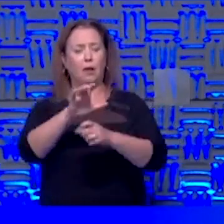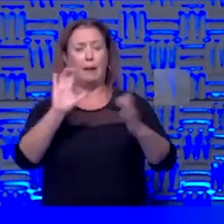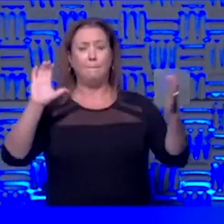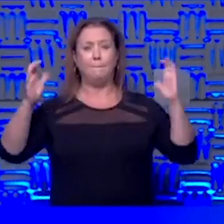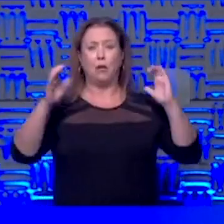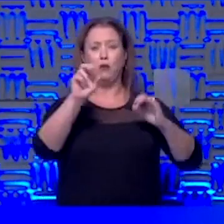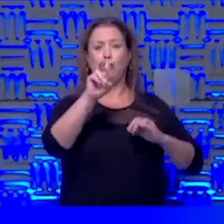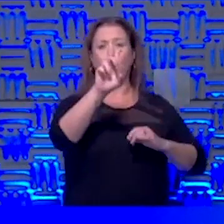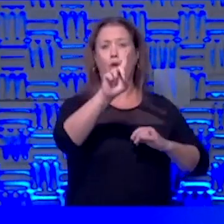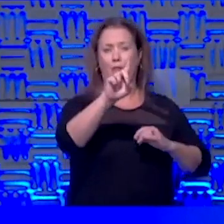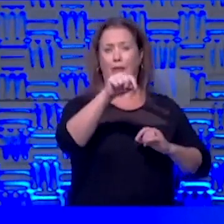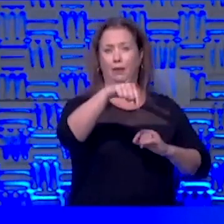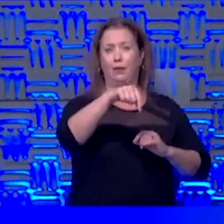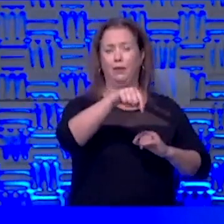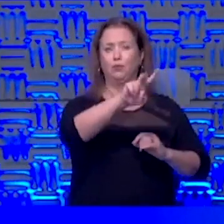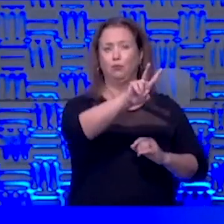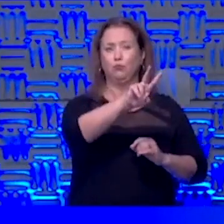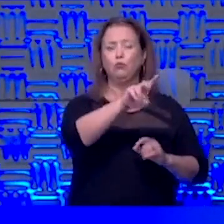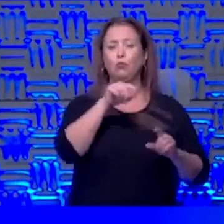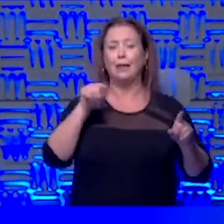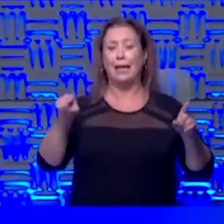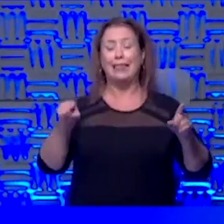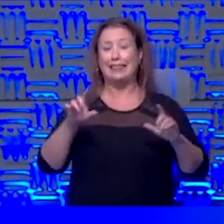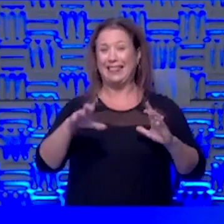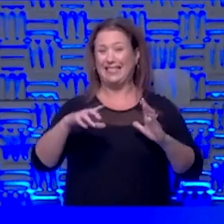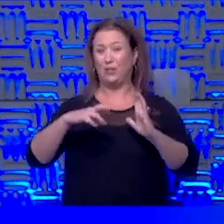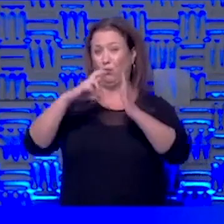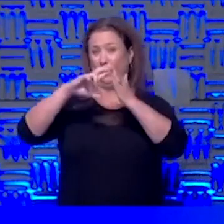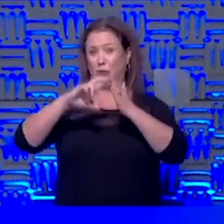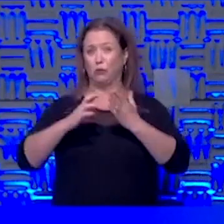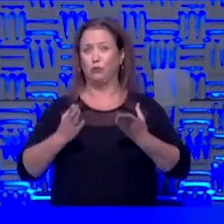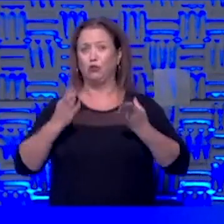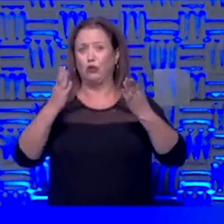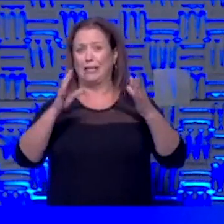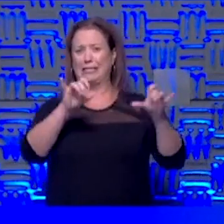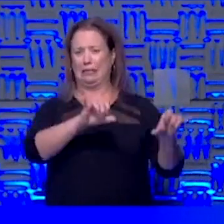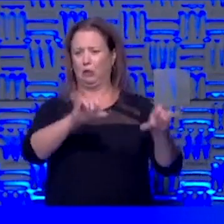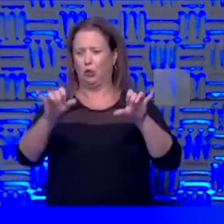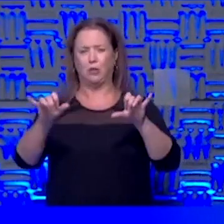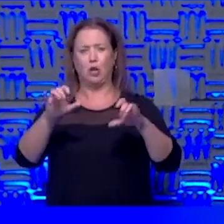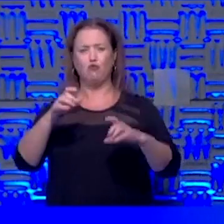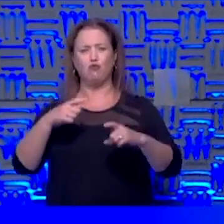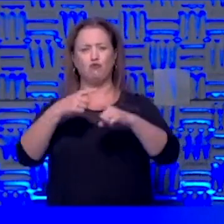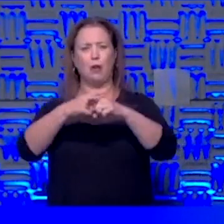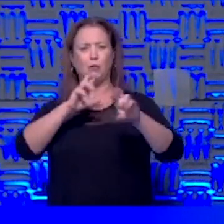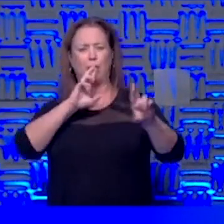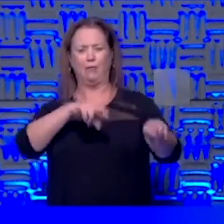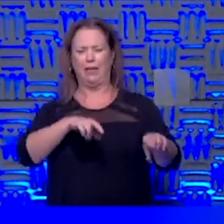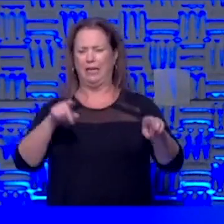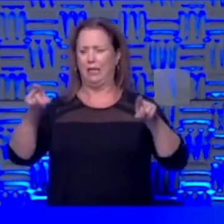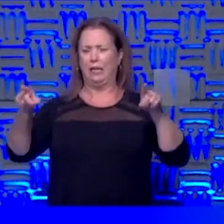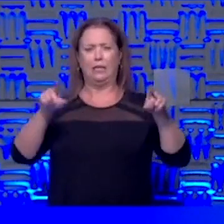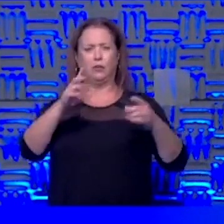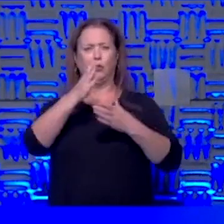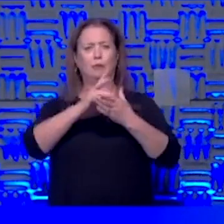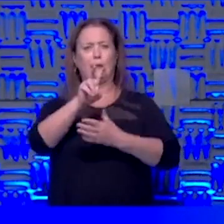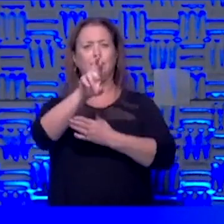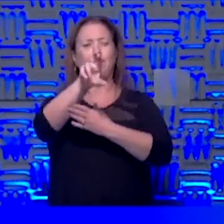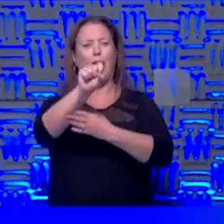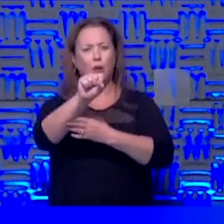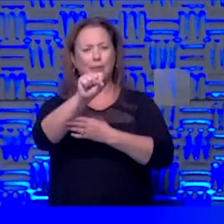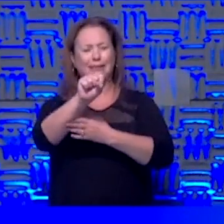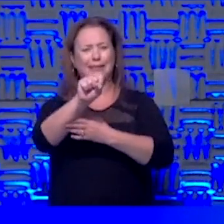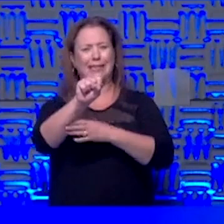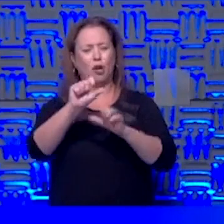SARS-CoV-2. This study would suggest that there is. What is that cross-reactivity? Are there some pieces of the virus that